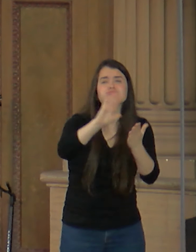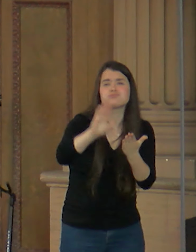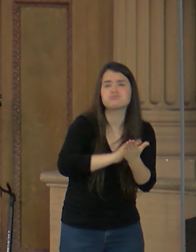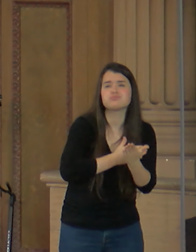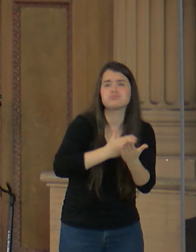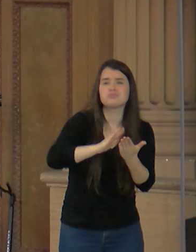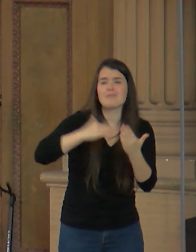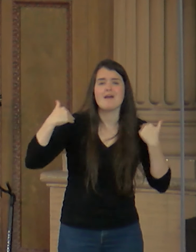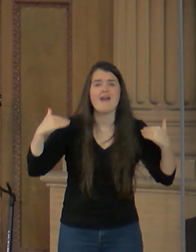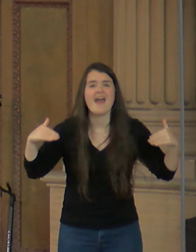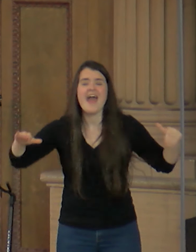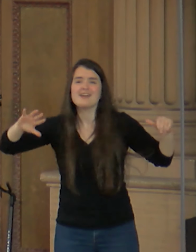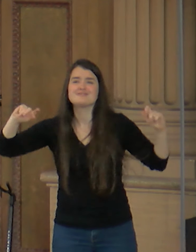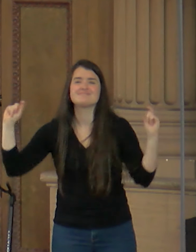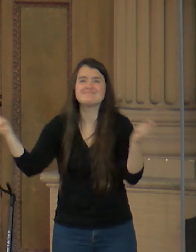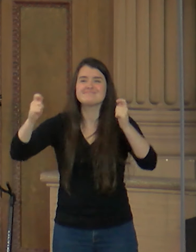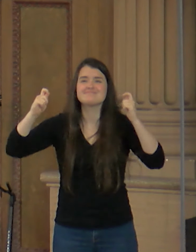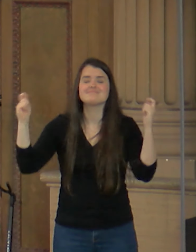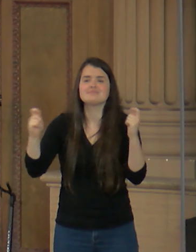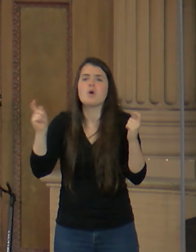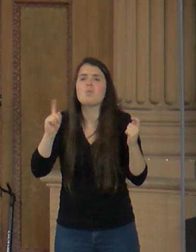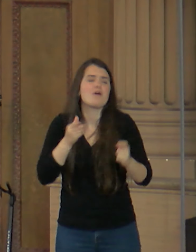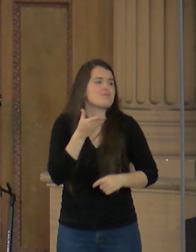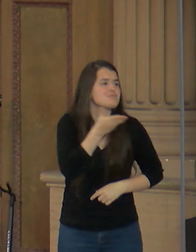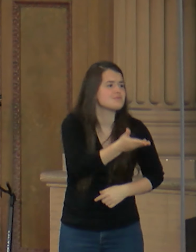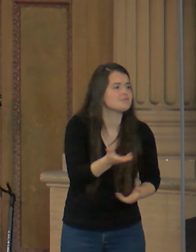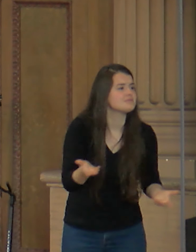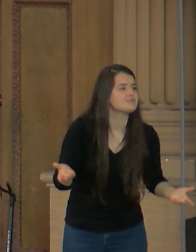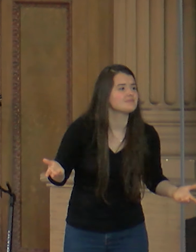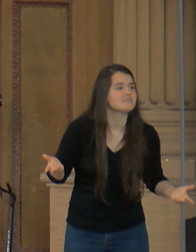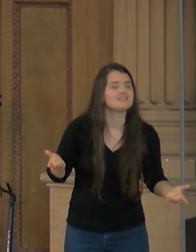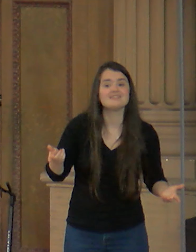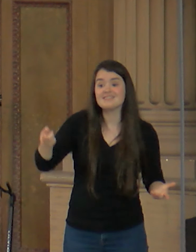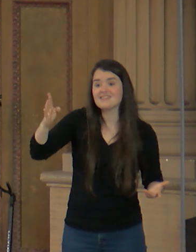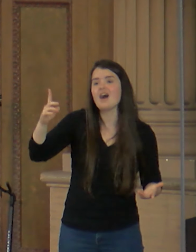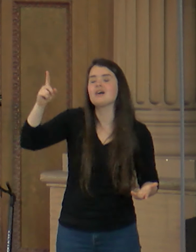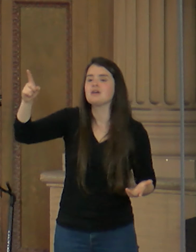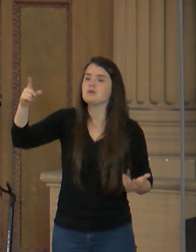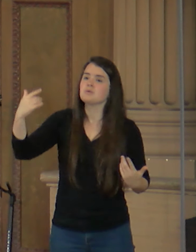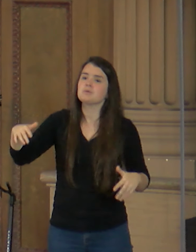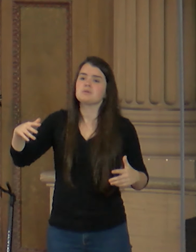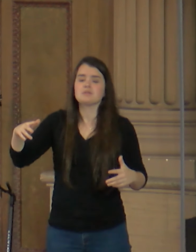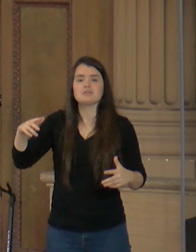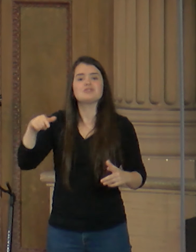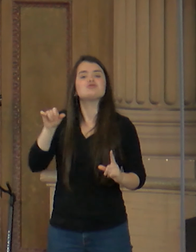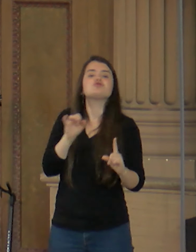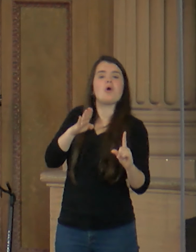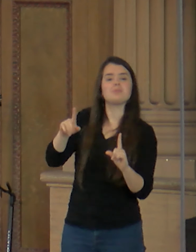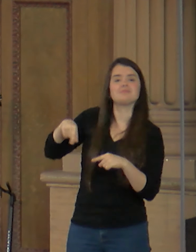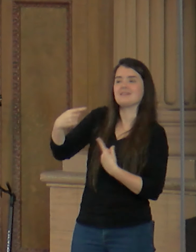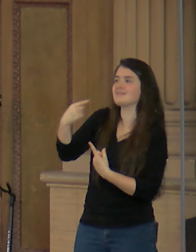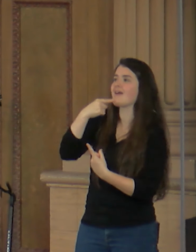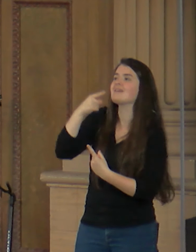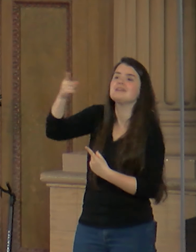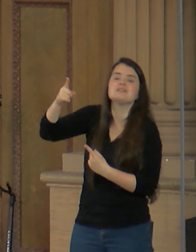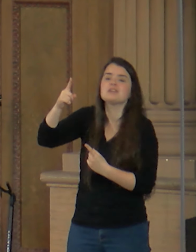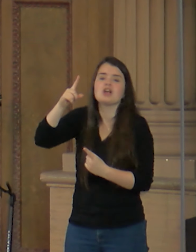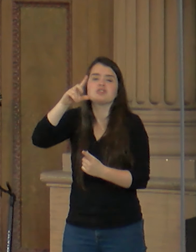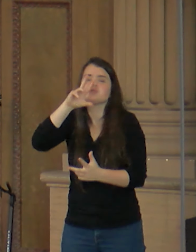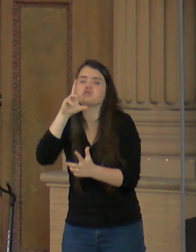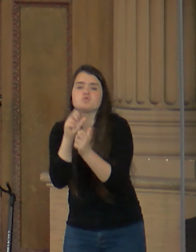Remember Job's accusation. He had said, God is the cruel destroyer of the earth. And here God says,